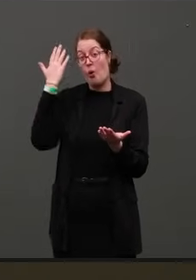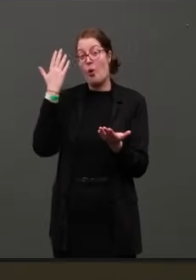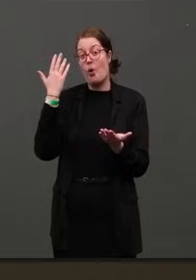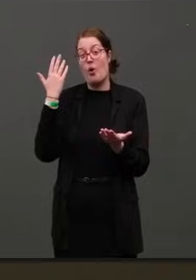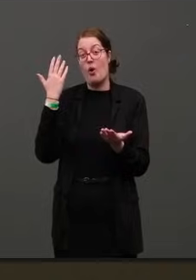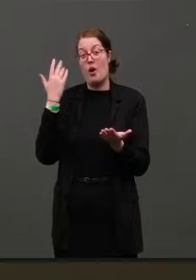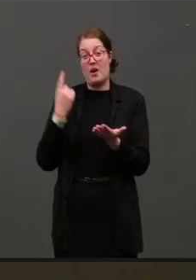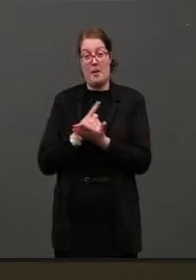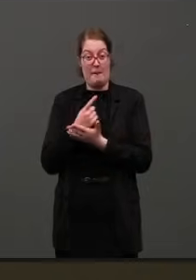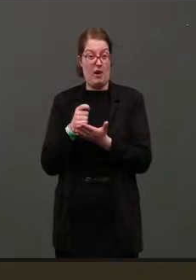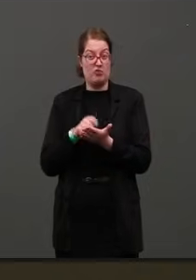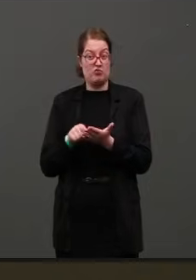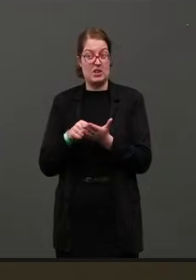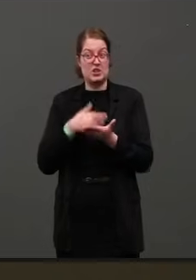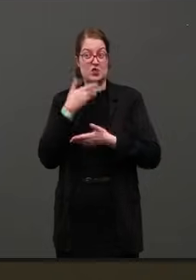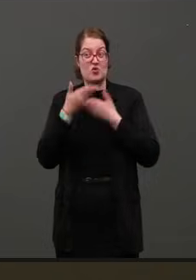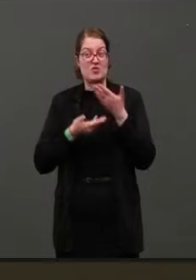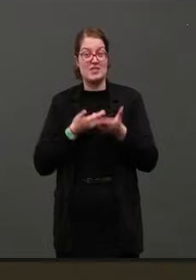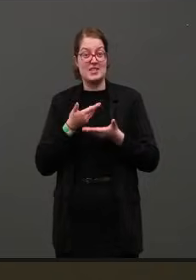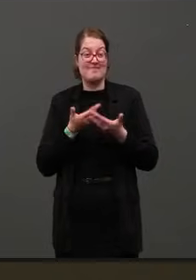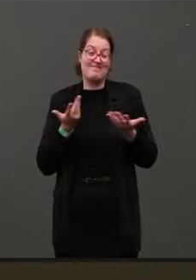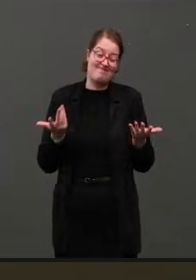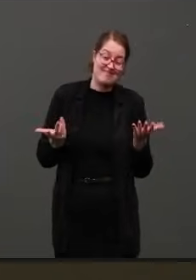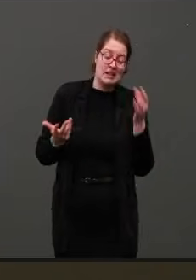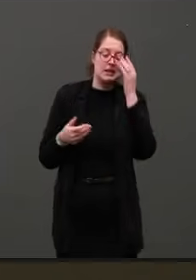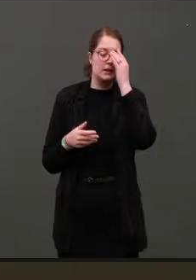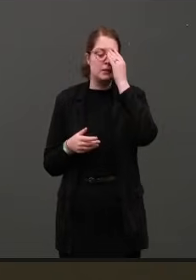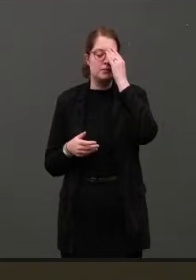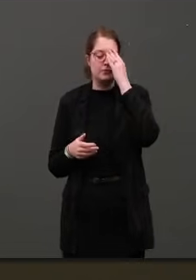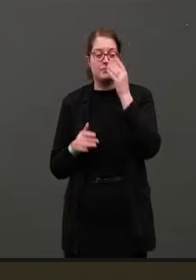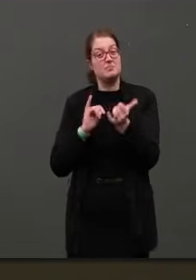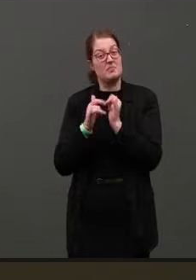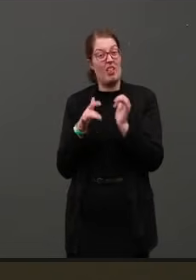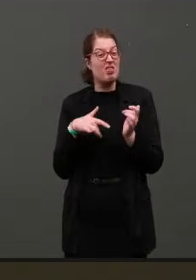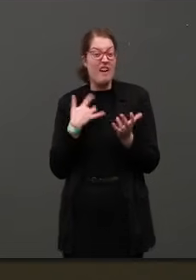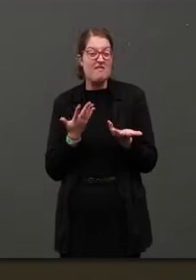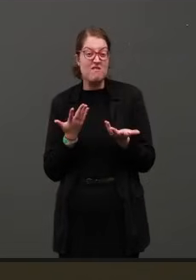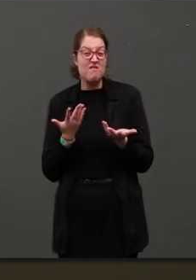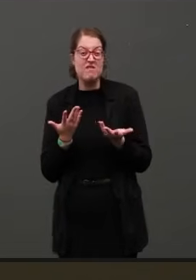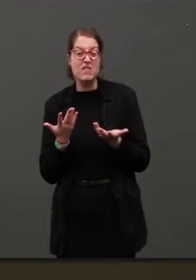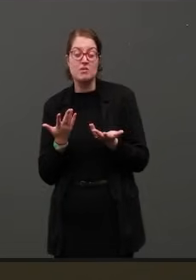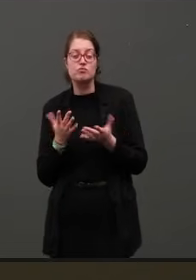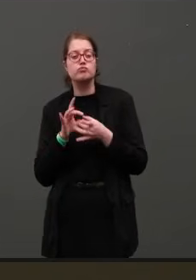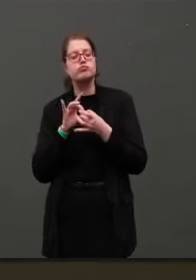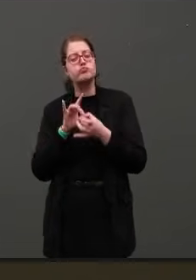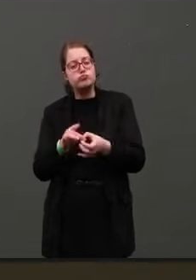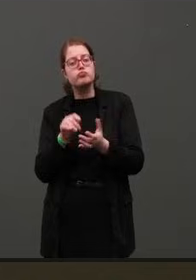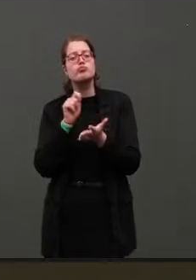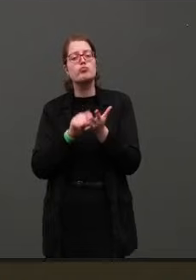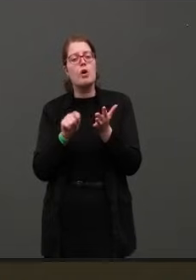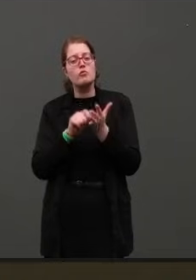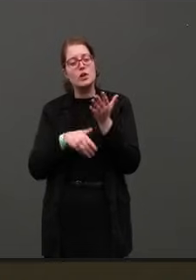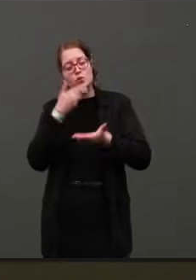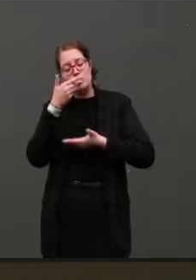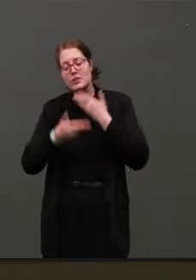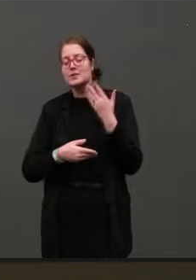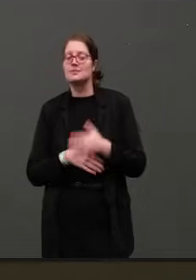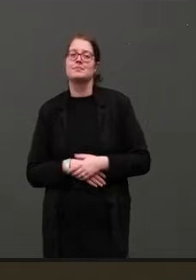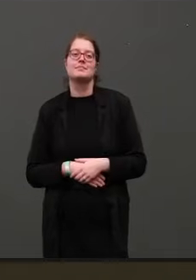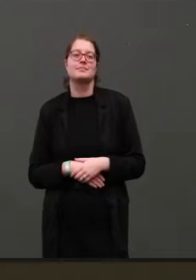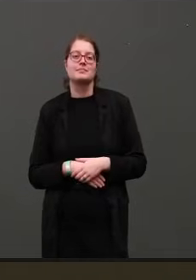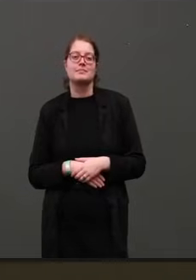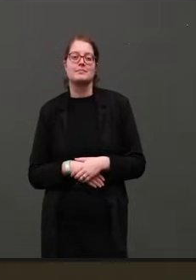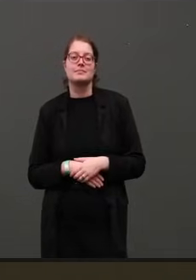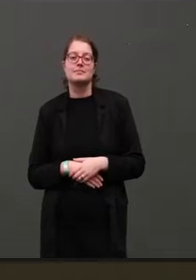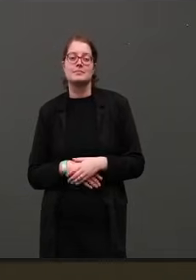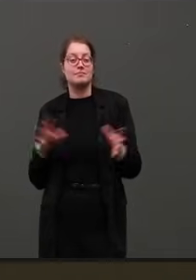stories. And sometimes life, as it relates to writing stories. And this, combined with a